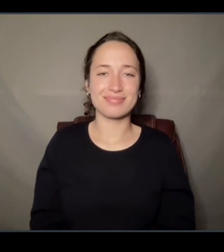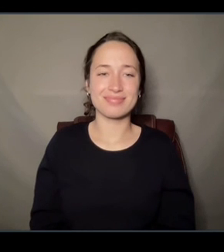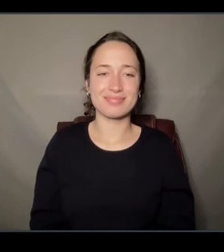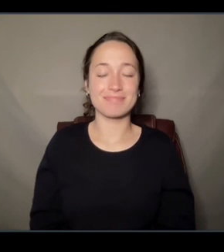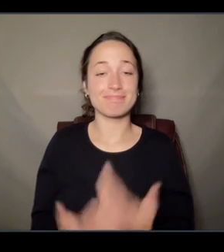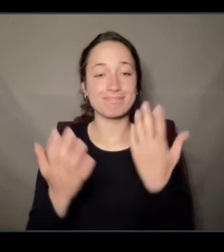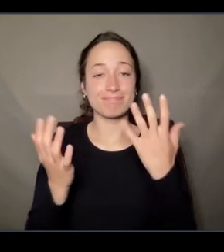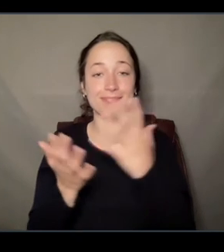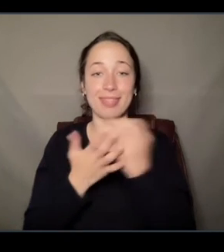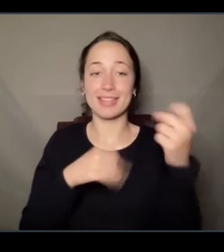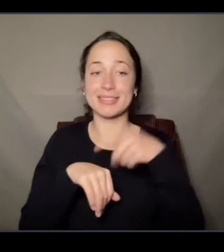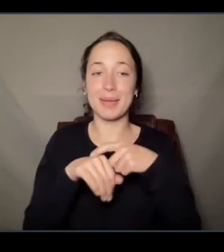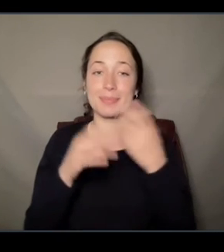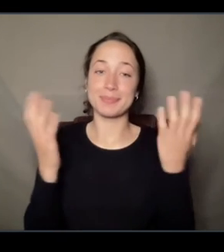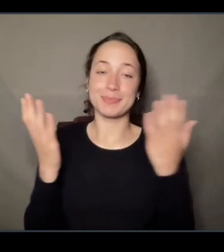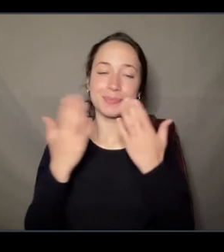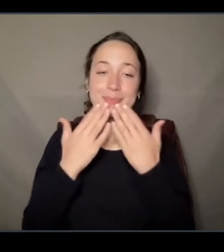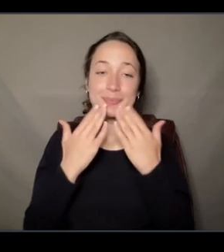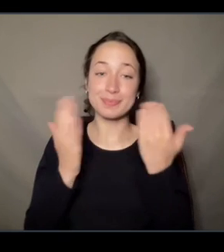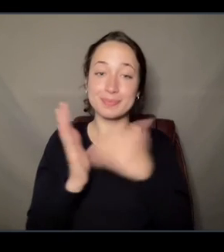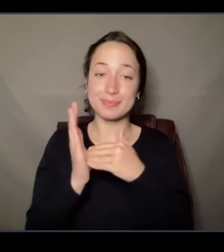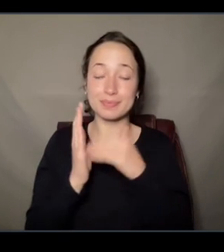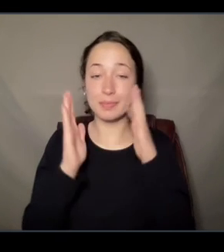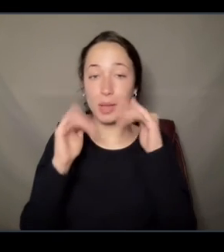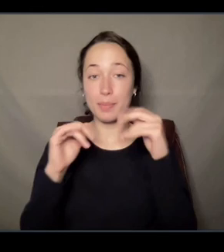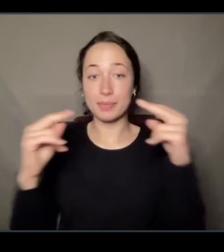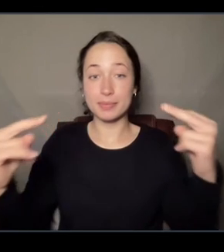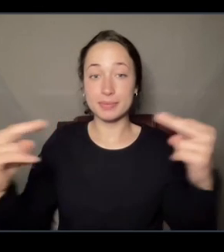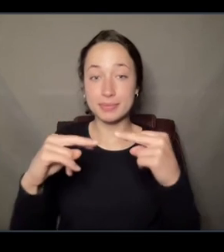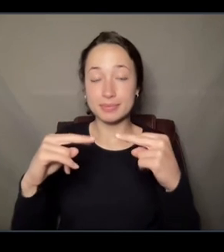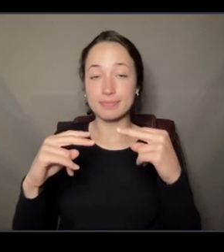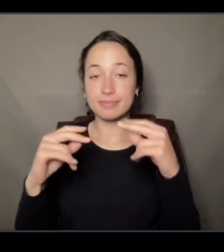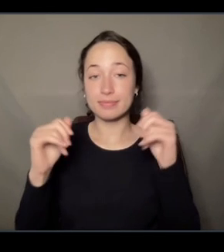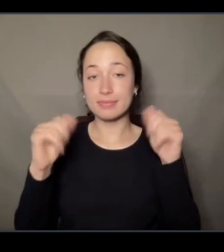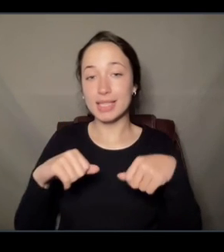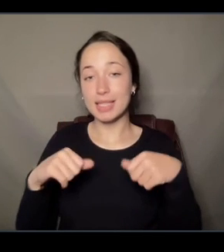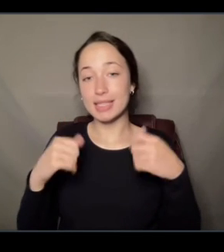So, like I said, we're out of time. So thank you again.